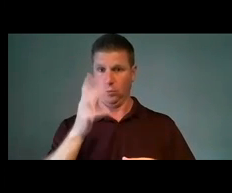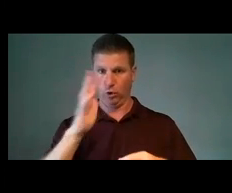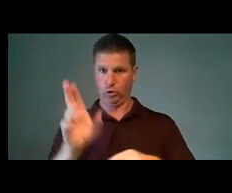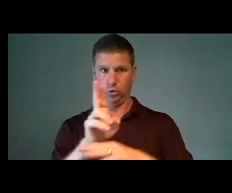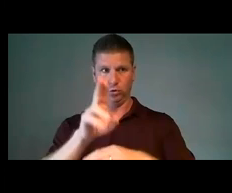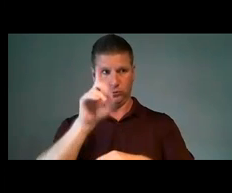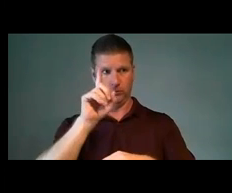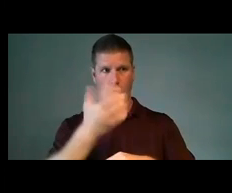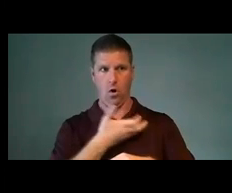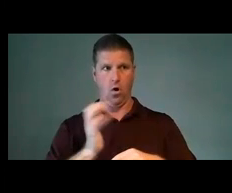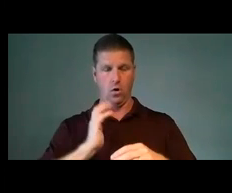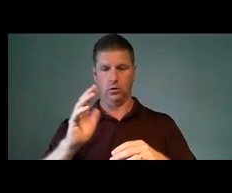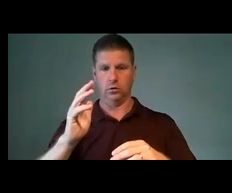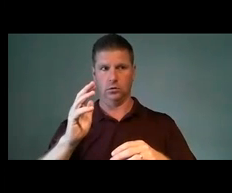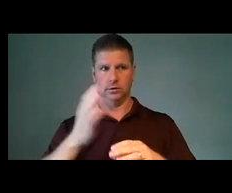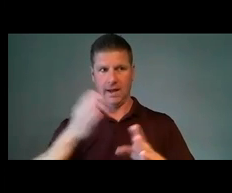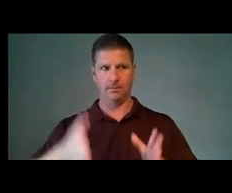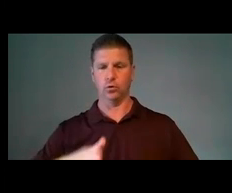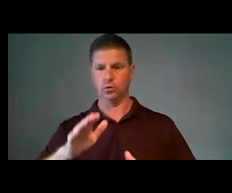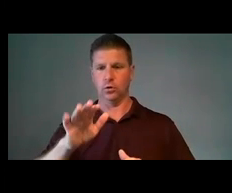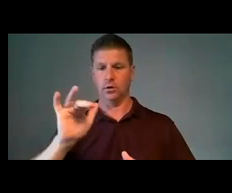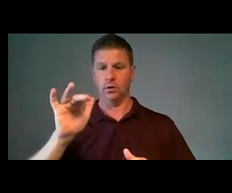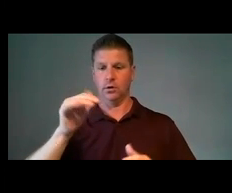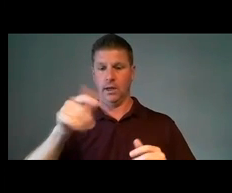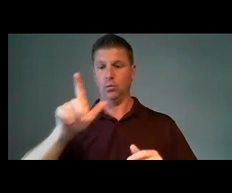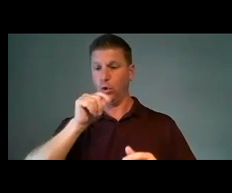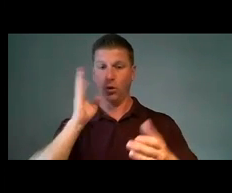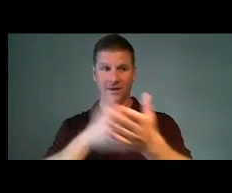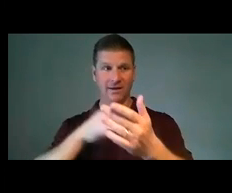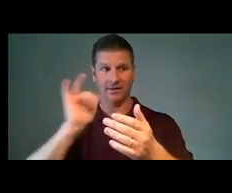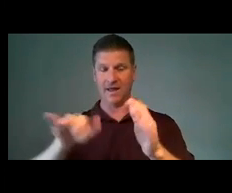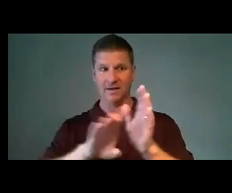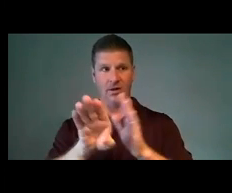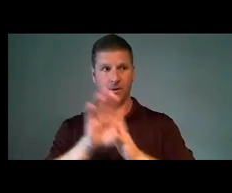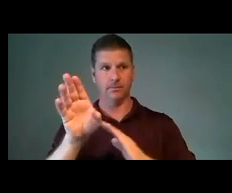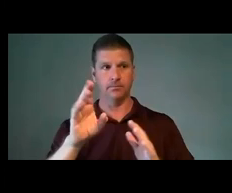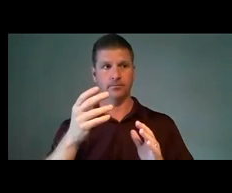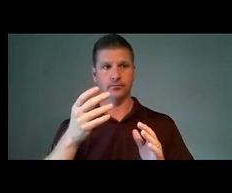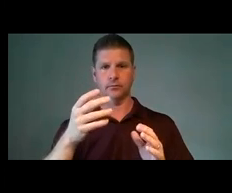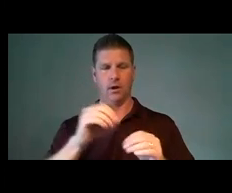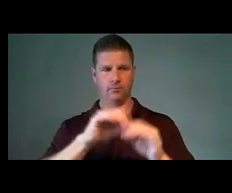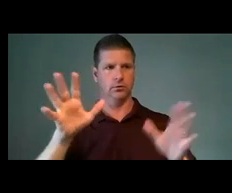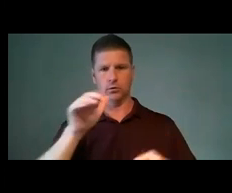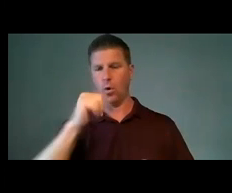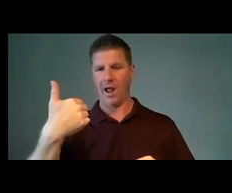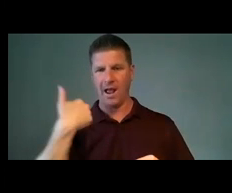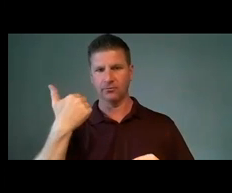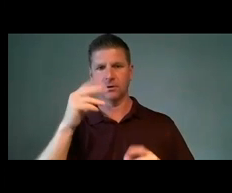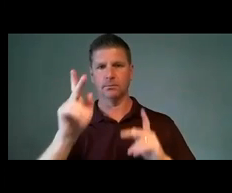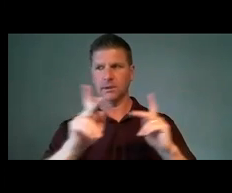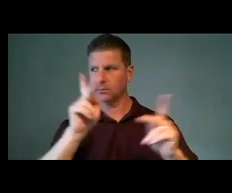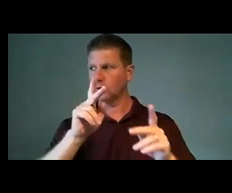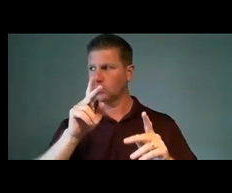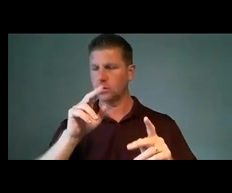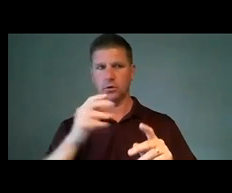neighborhood, anyone that goes against that development into our neighborhood obviously do not have the people of our